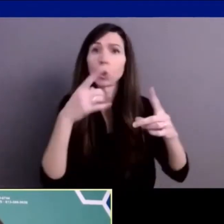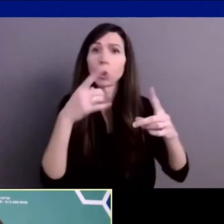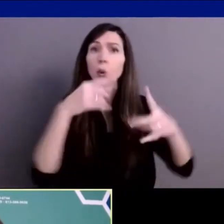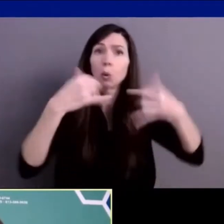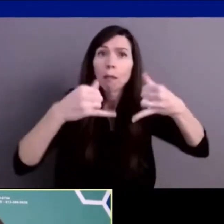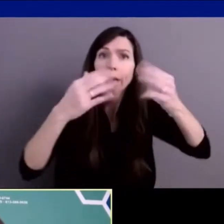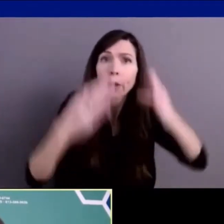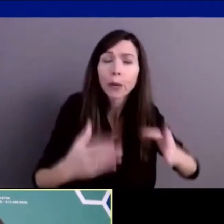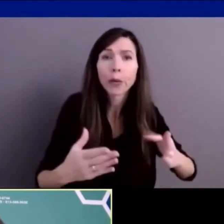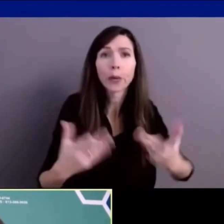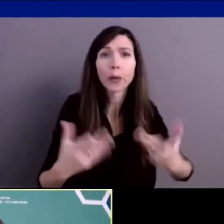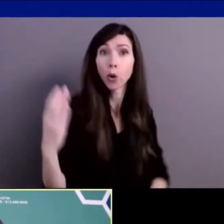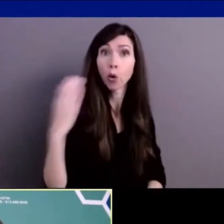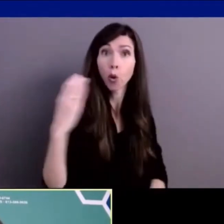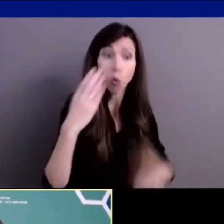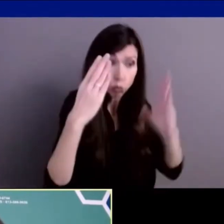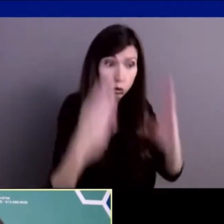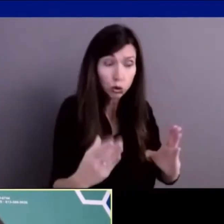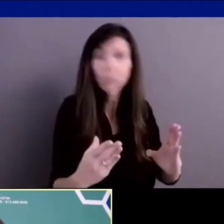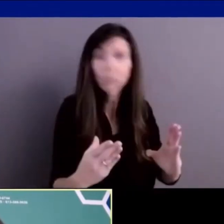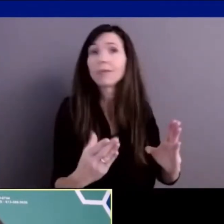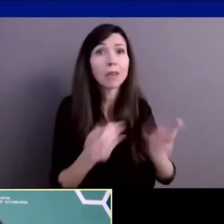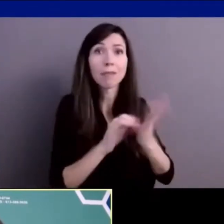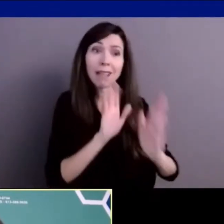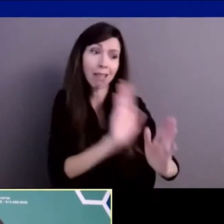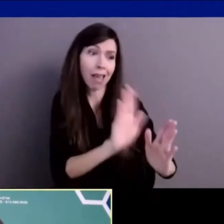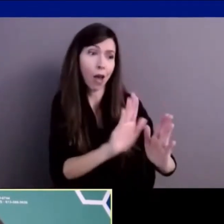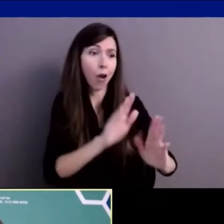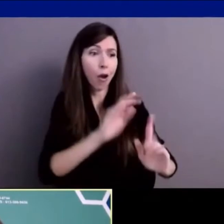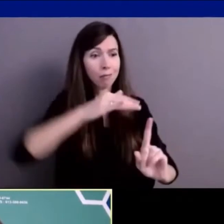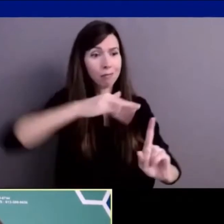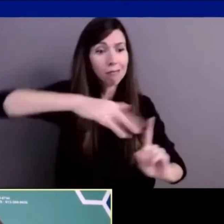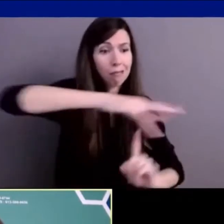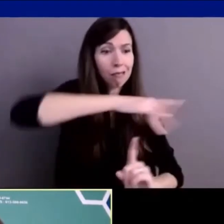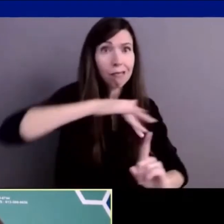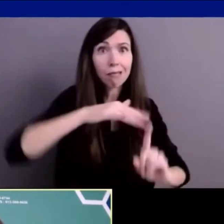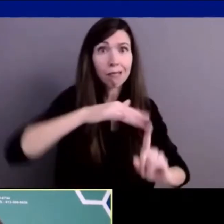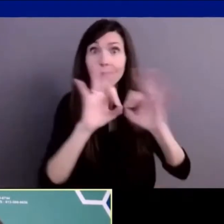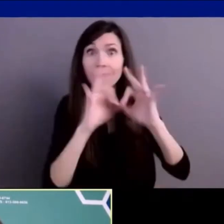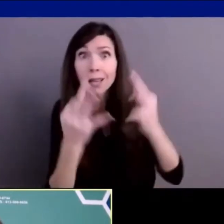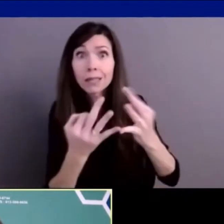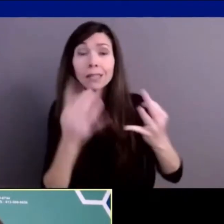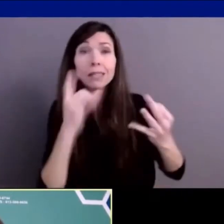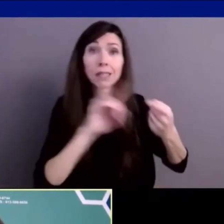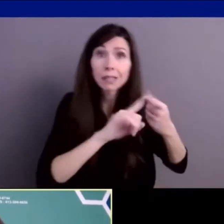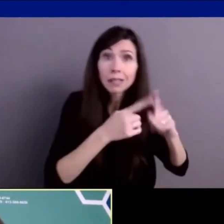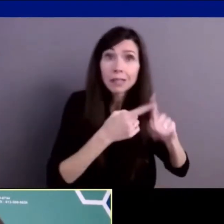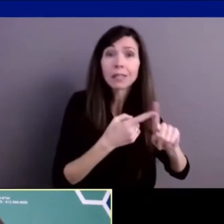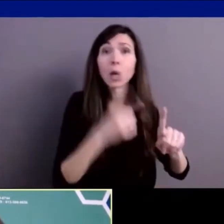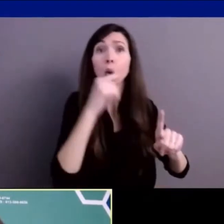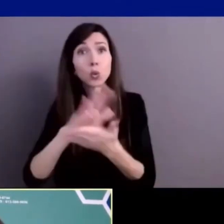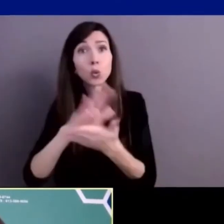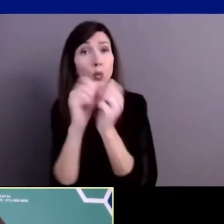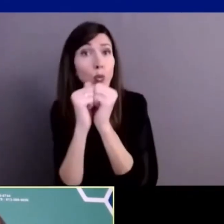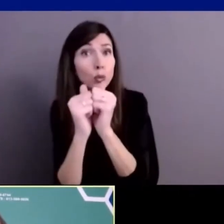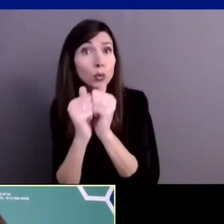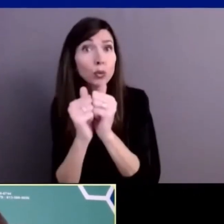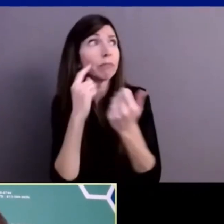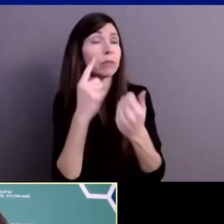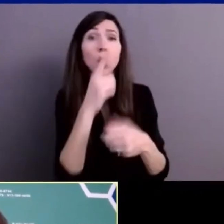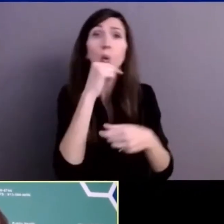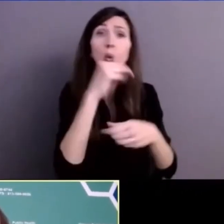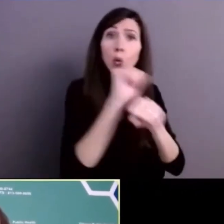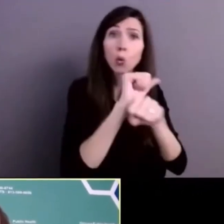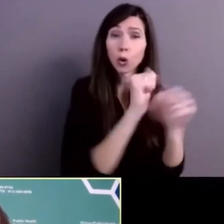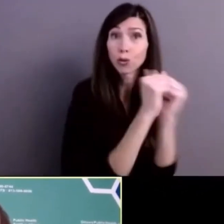the transmission subsequently occur to family members, friends, classmates, and work colleagues. It shows,